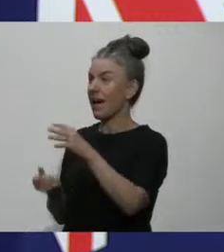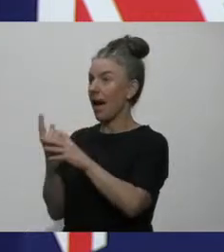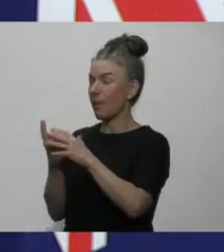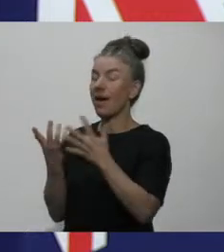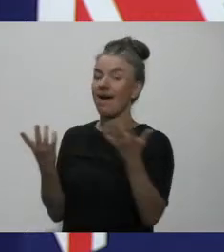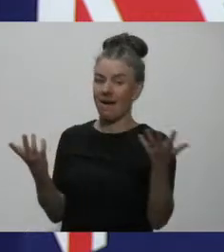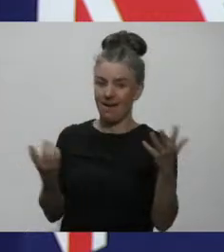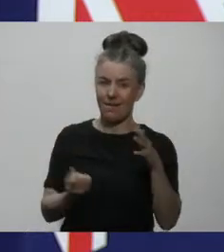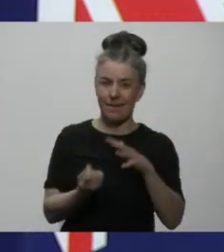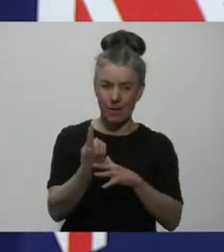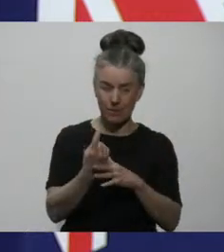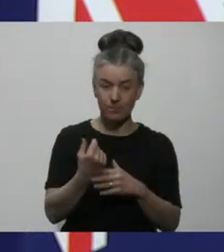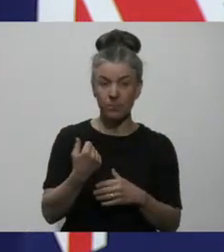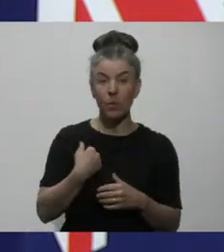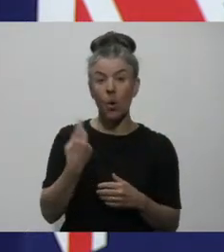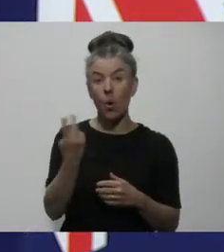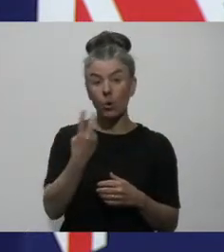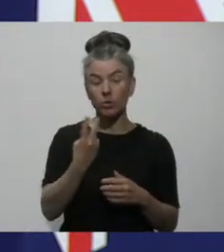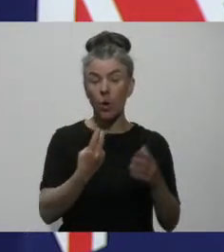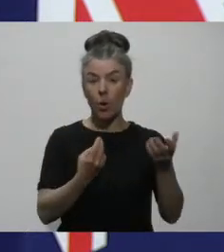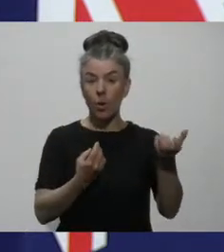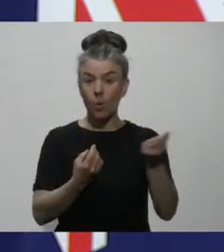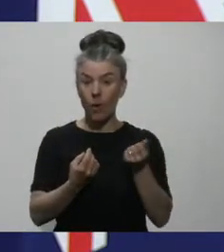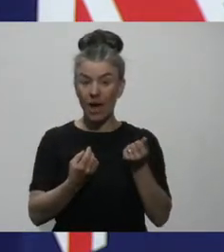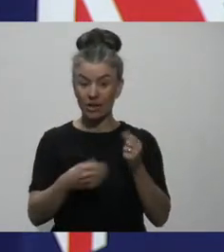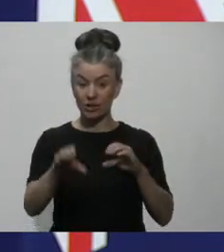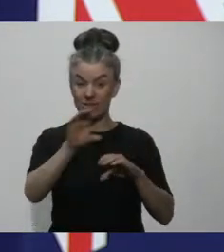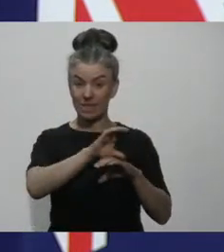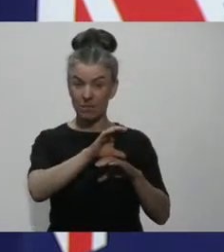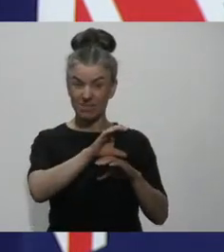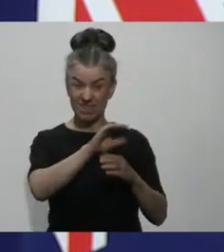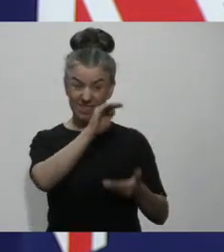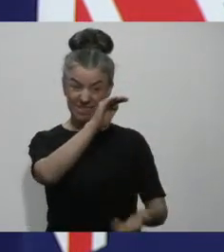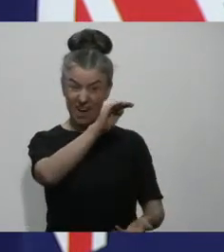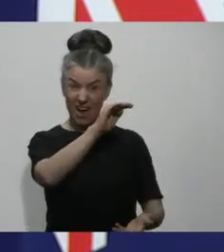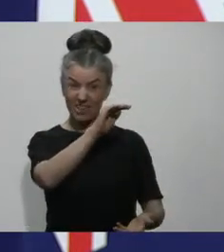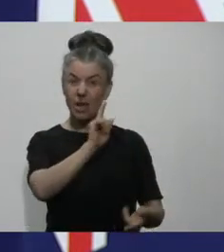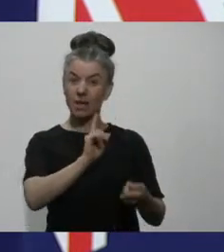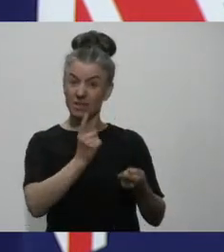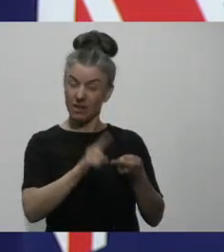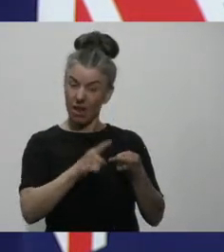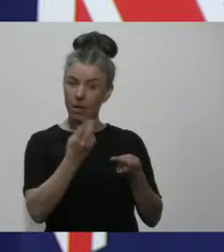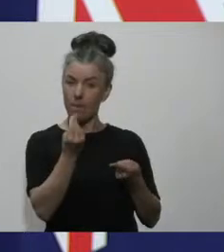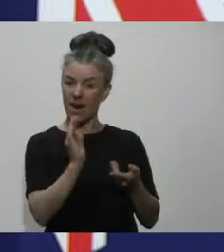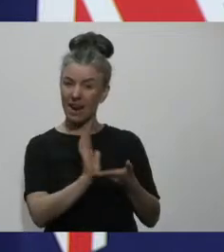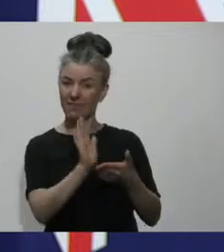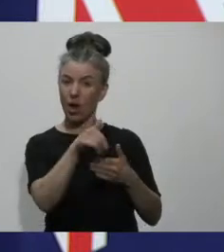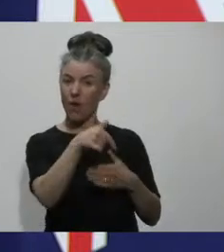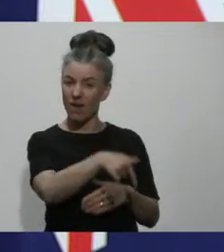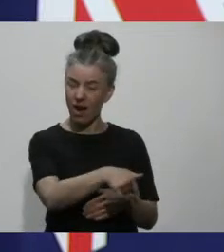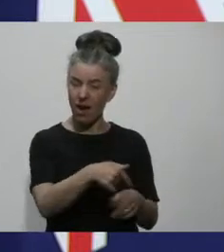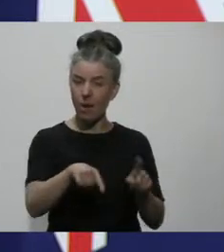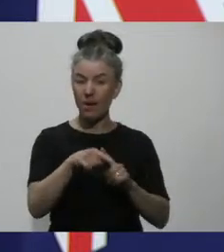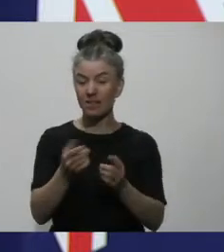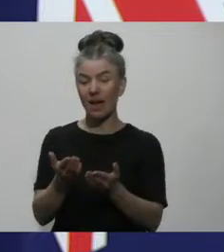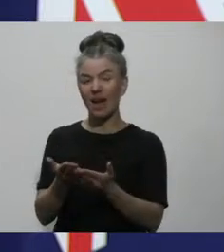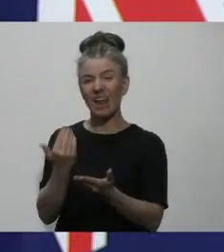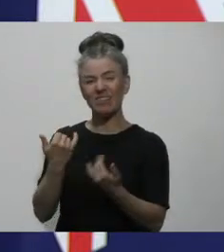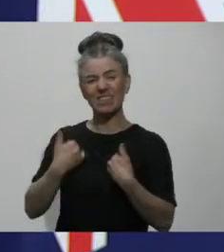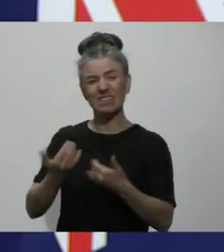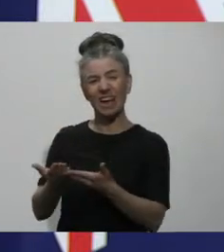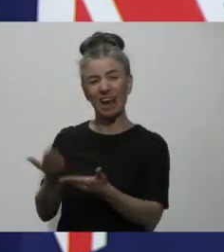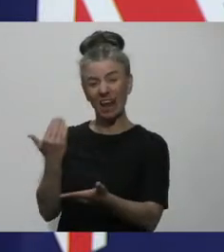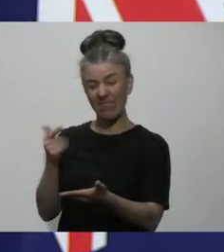also have money remaining in the wage subsidy scheme and leave support scheme allocations that will be able to help meet the costs of this